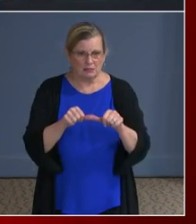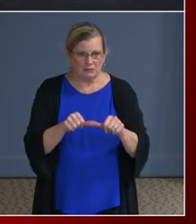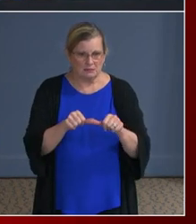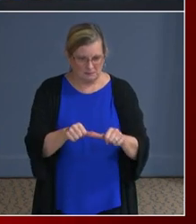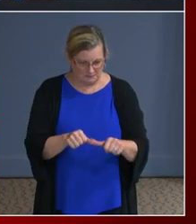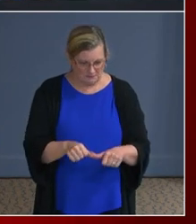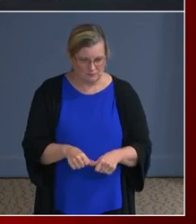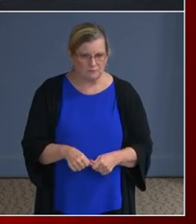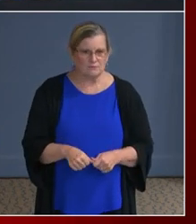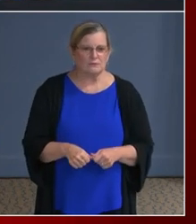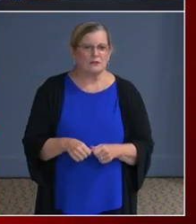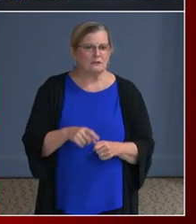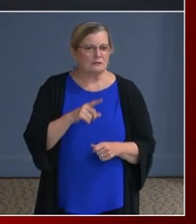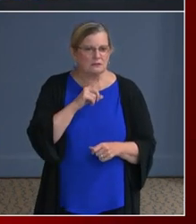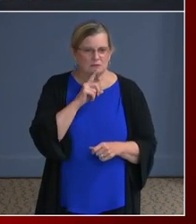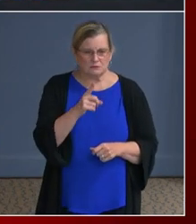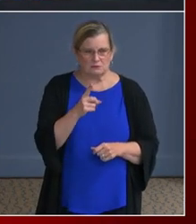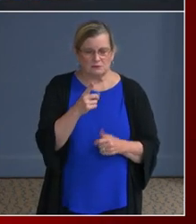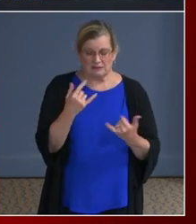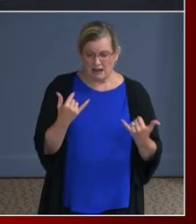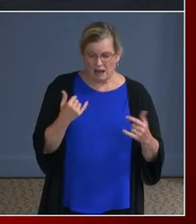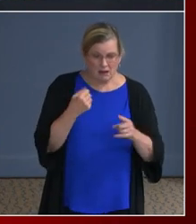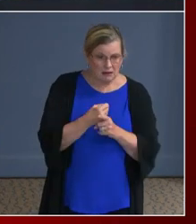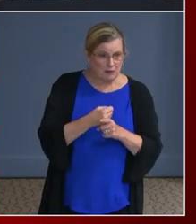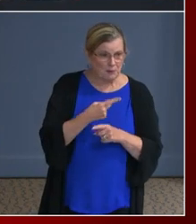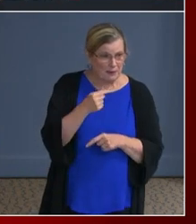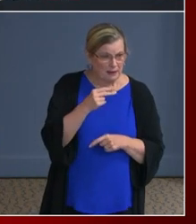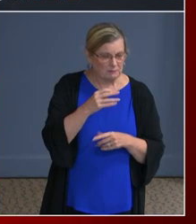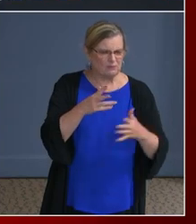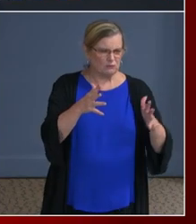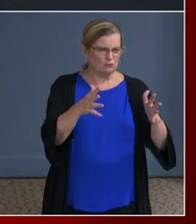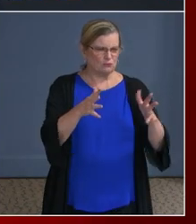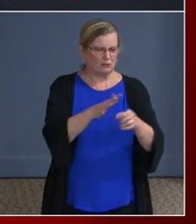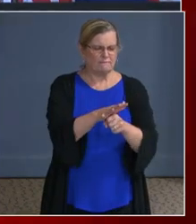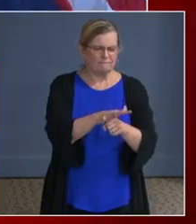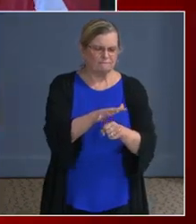an epidemic during our pandemic. So thank you, Madam Mayor. Thank you.